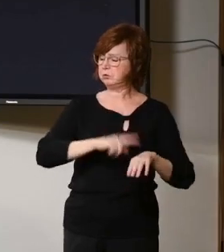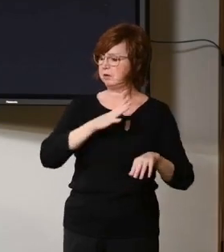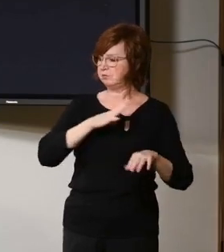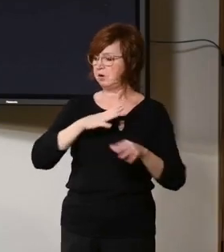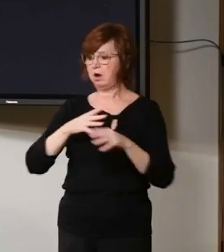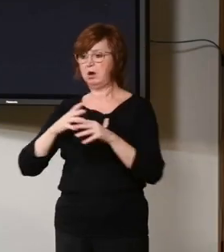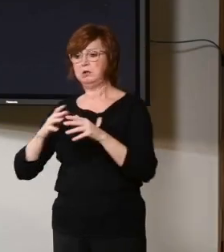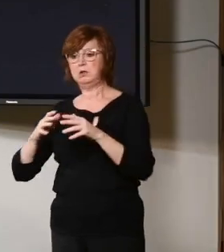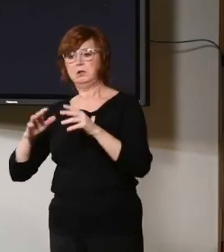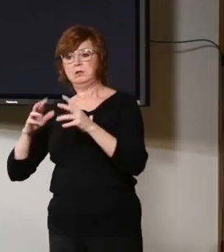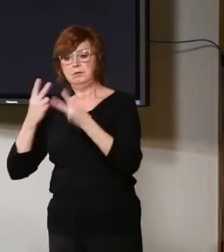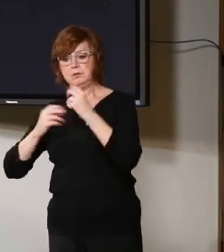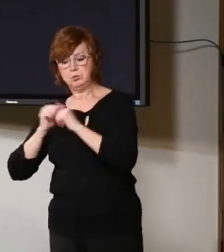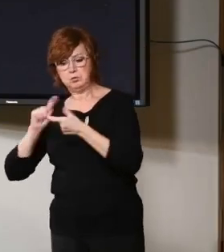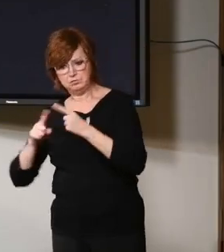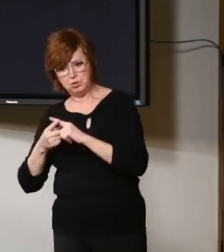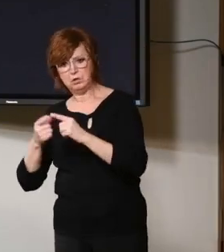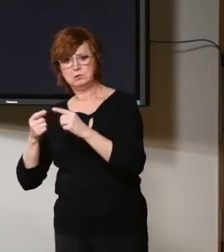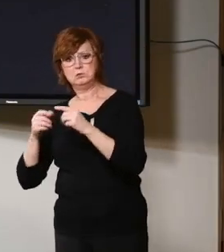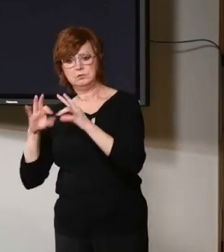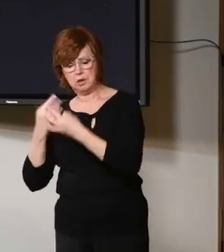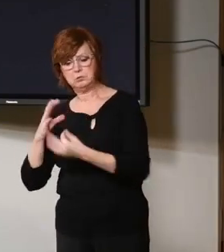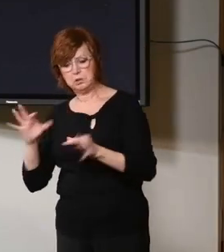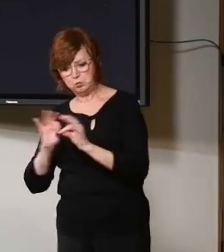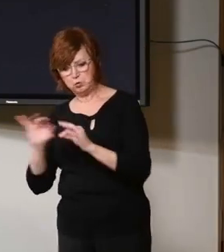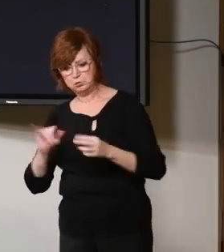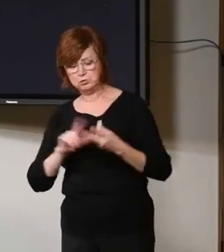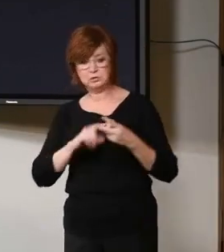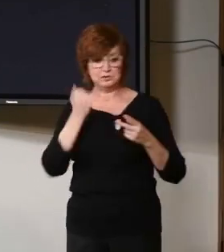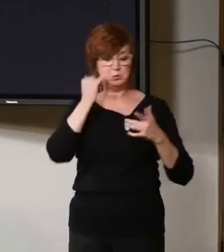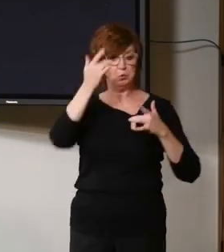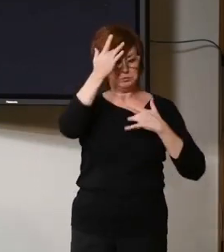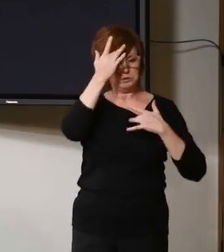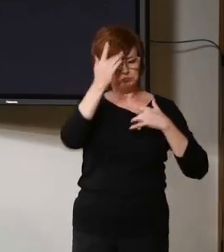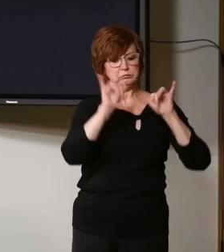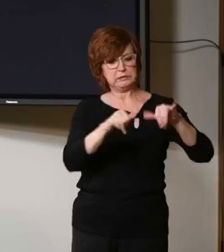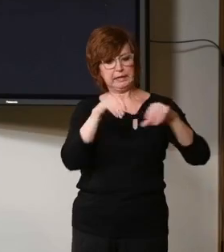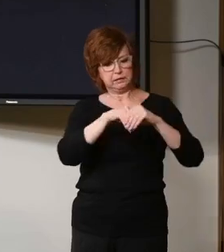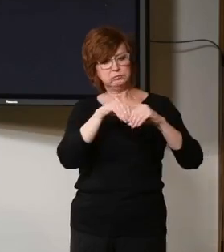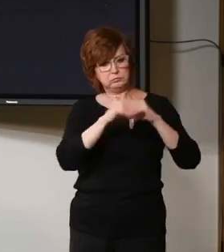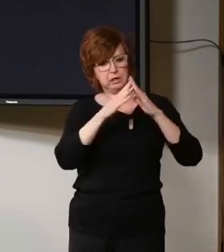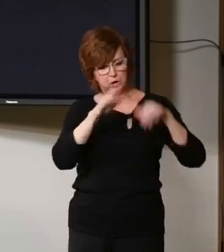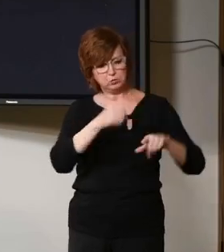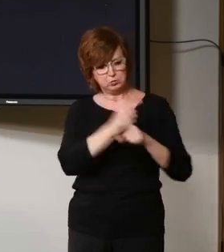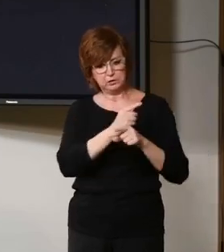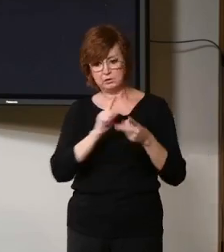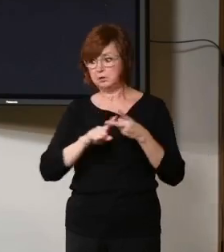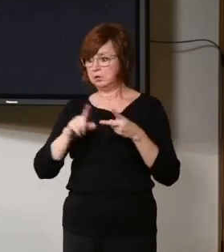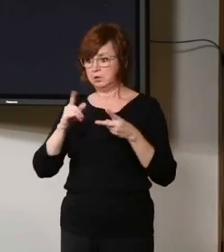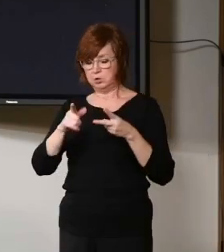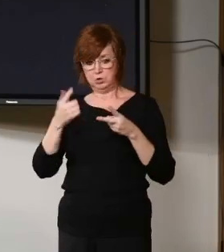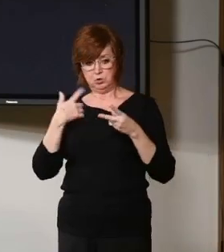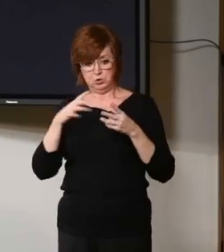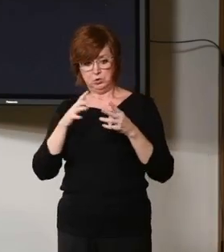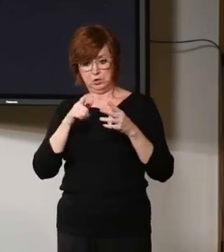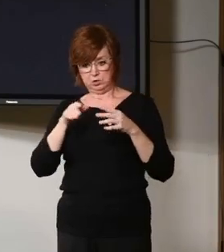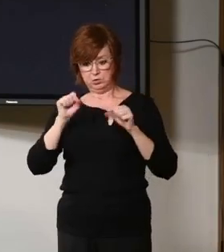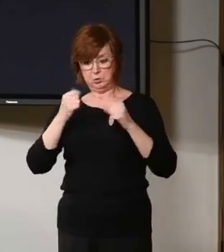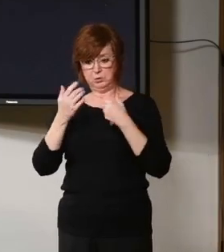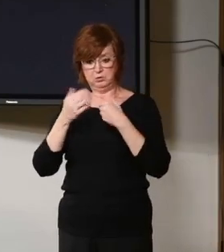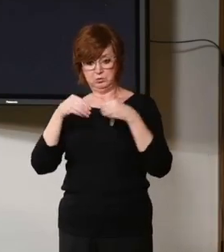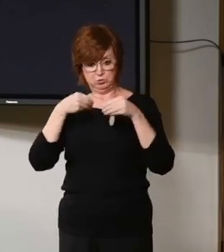should avoid being outdoors at all. If you are a close contact, you should not go shopping, but you